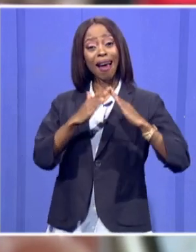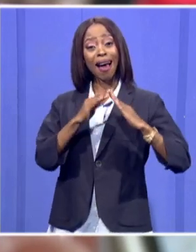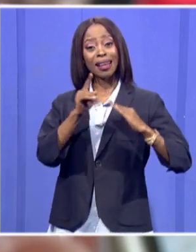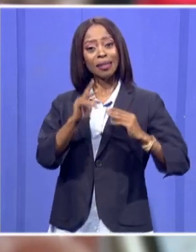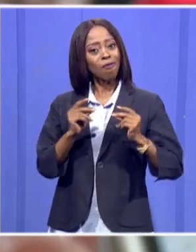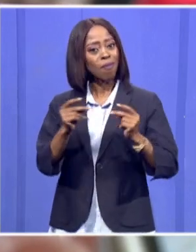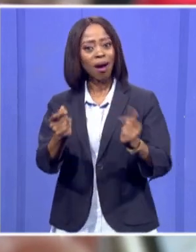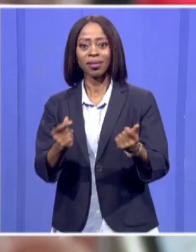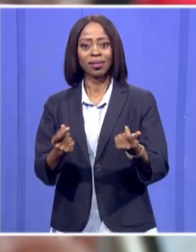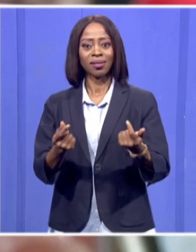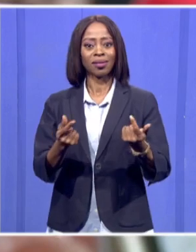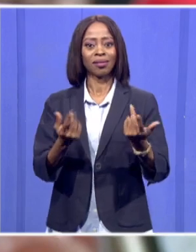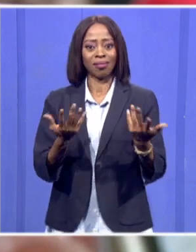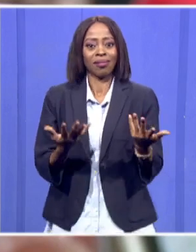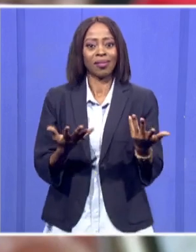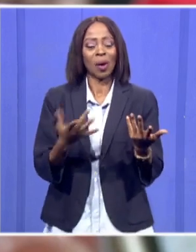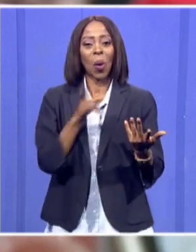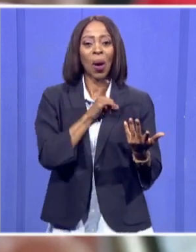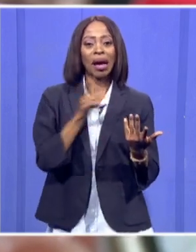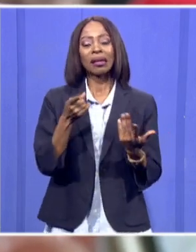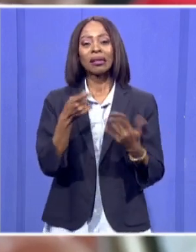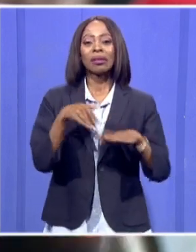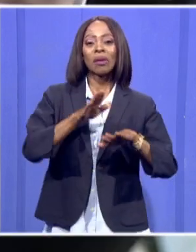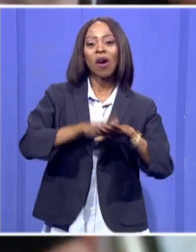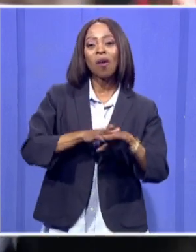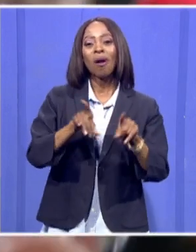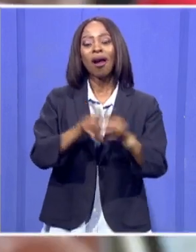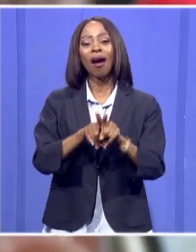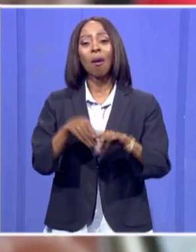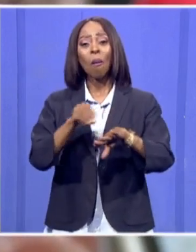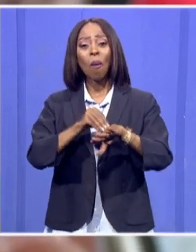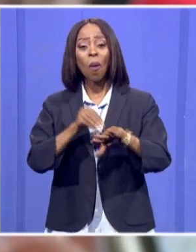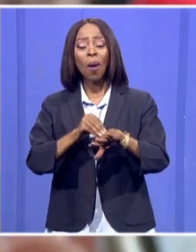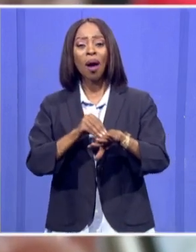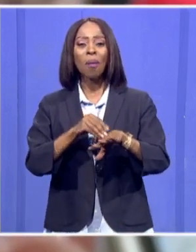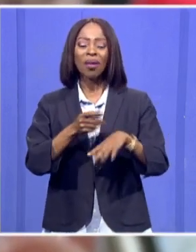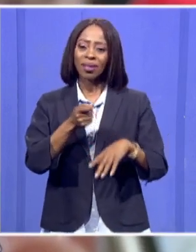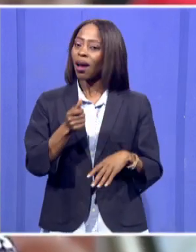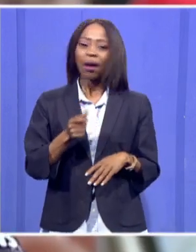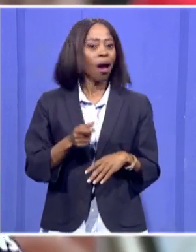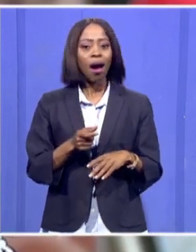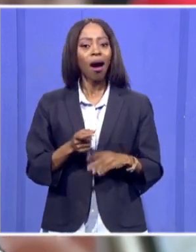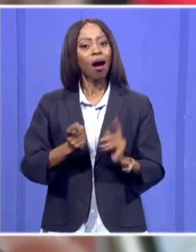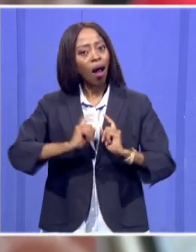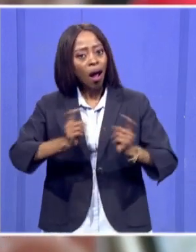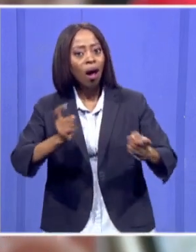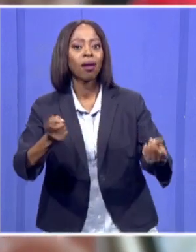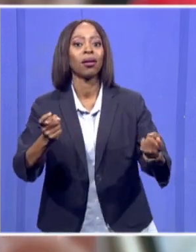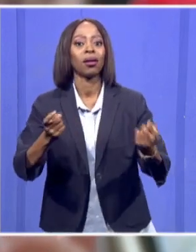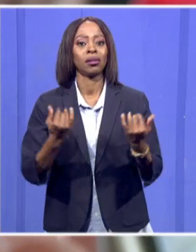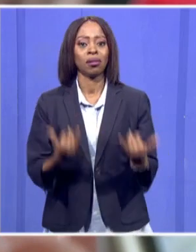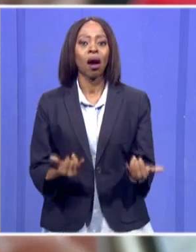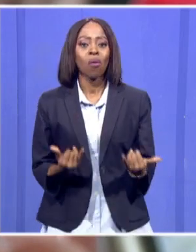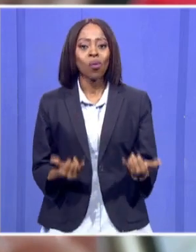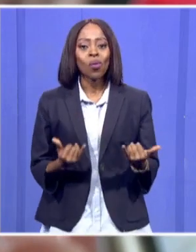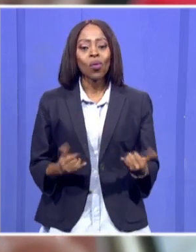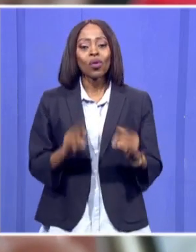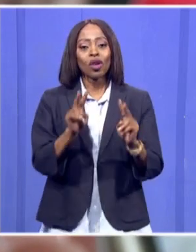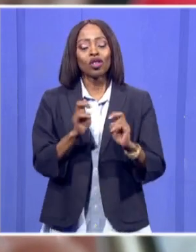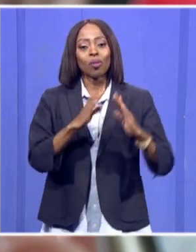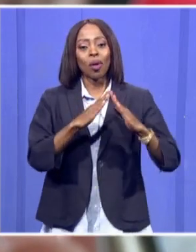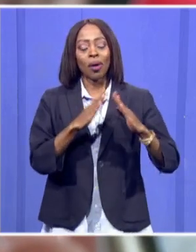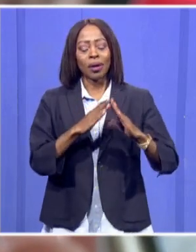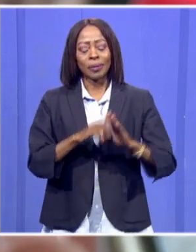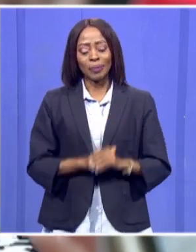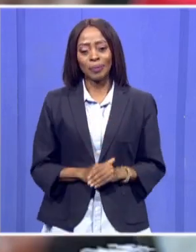an emergency. We have really moved away from being in a crisis and actually ending up in a situation where there's an